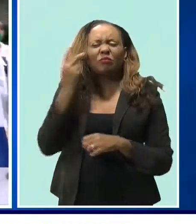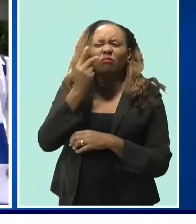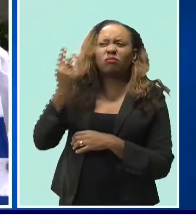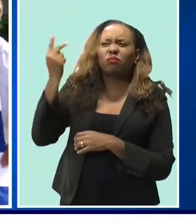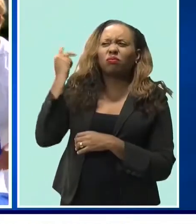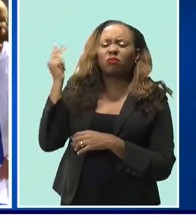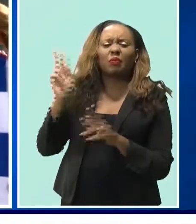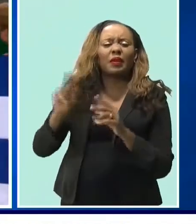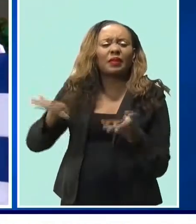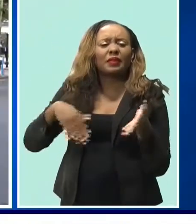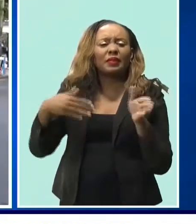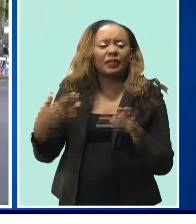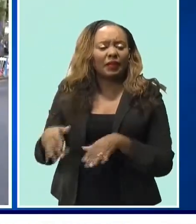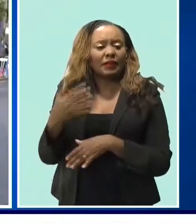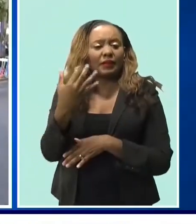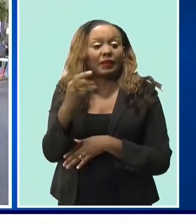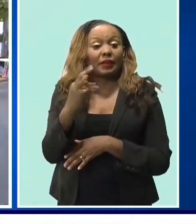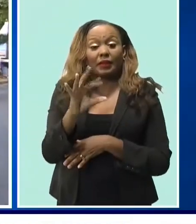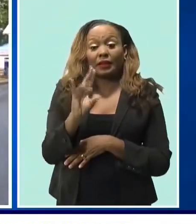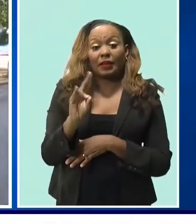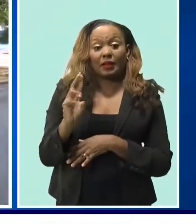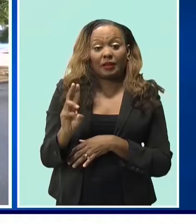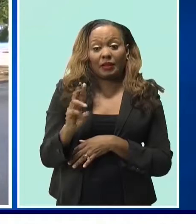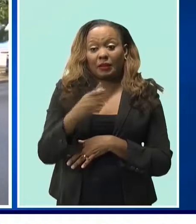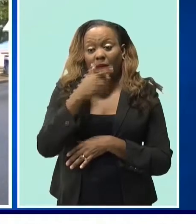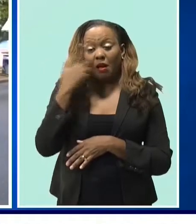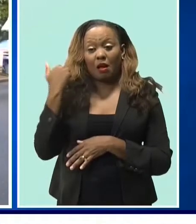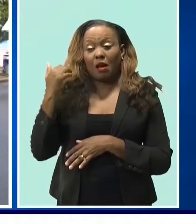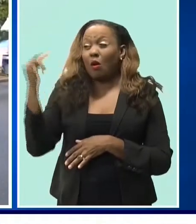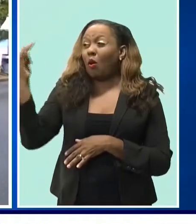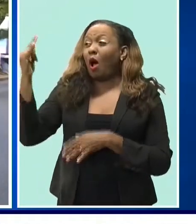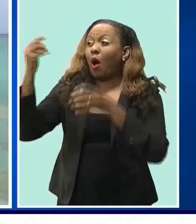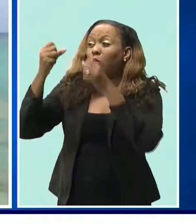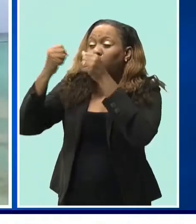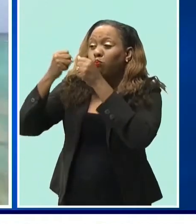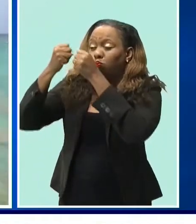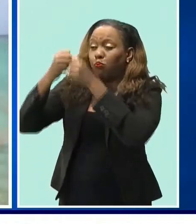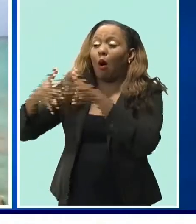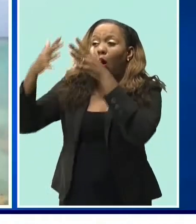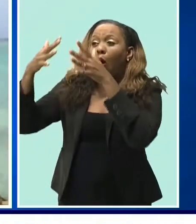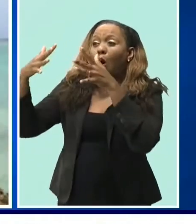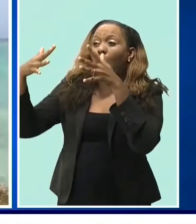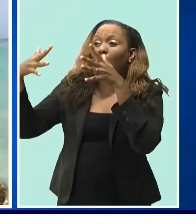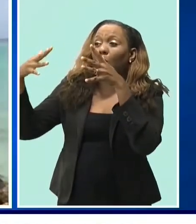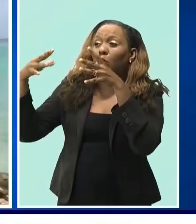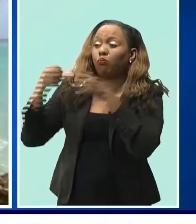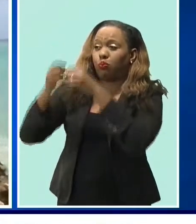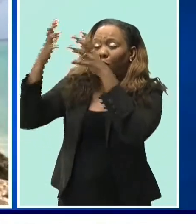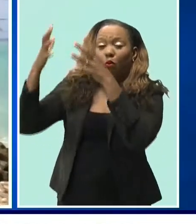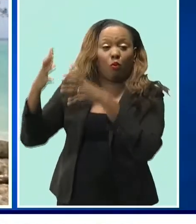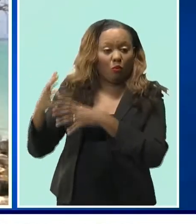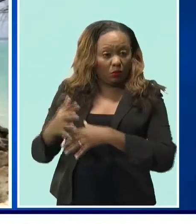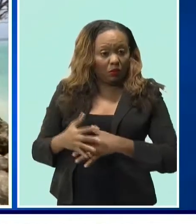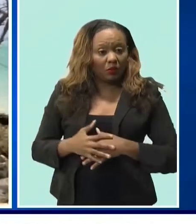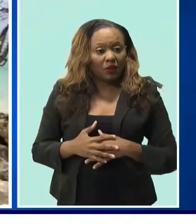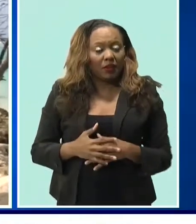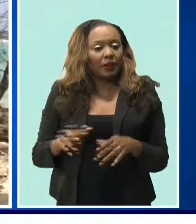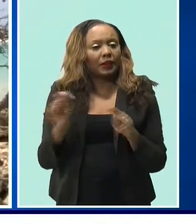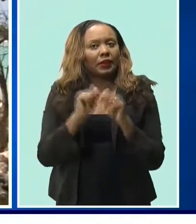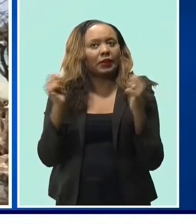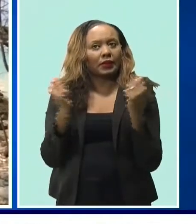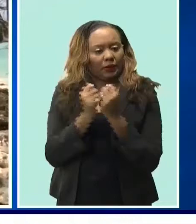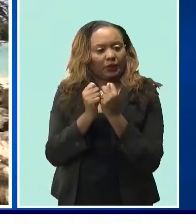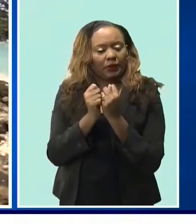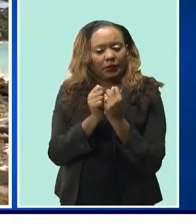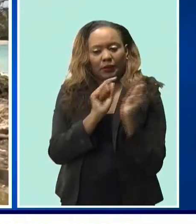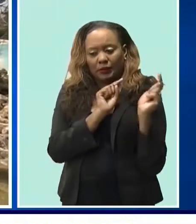6, 1976, as a result of the bombing of the Cubana airline Flight 455. Accompanying the team was